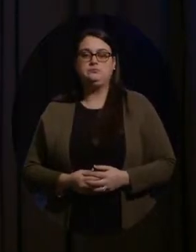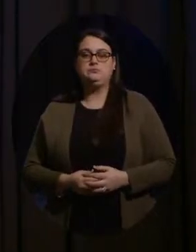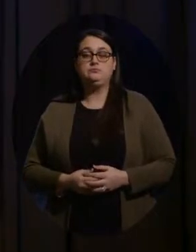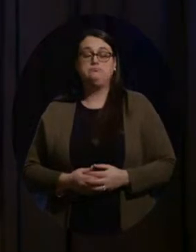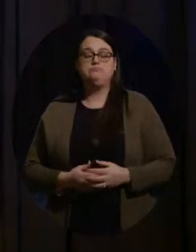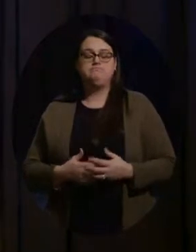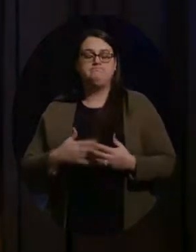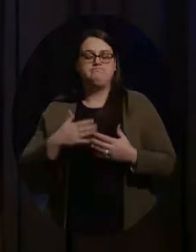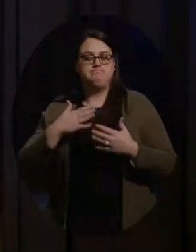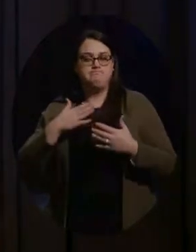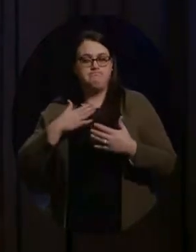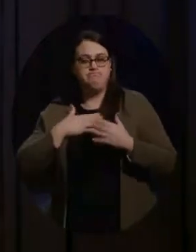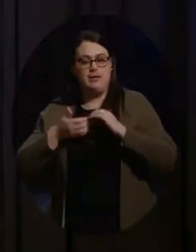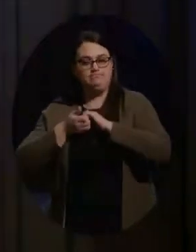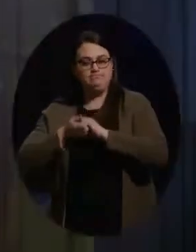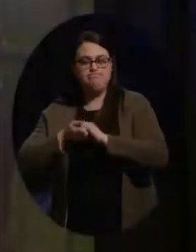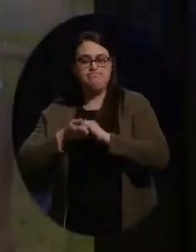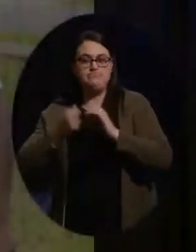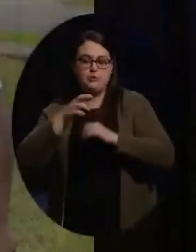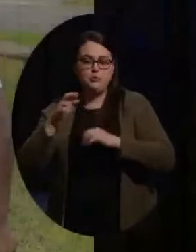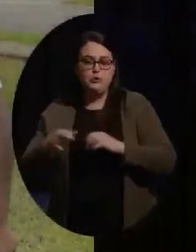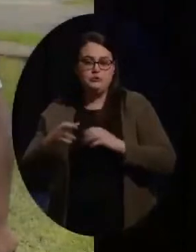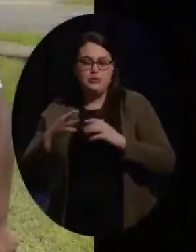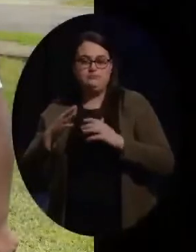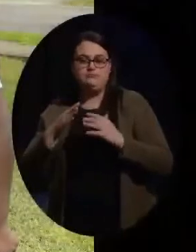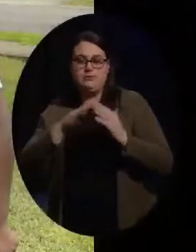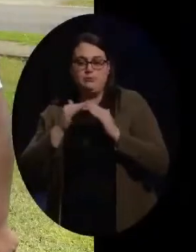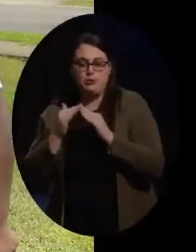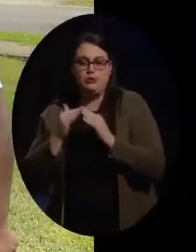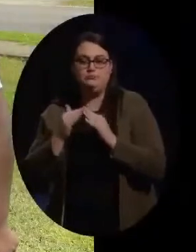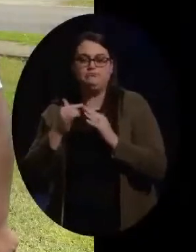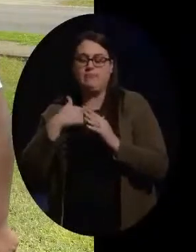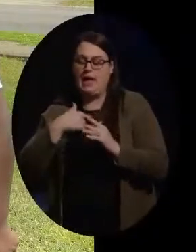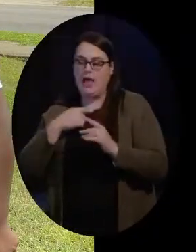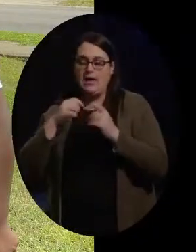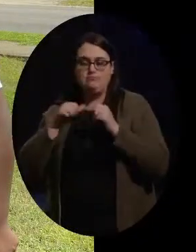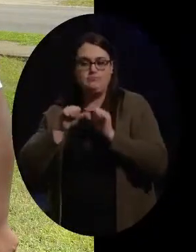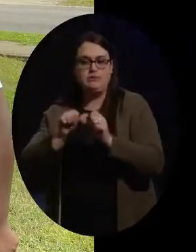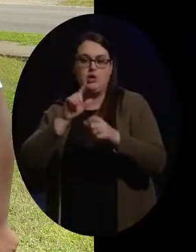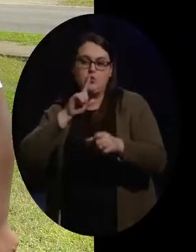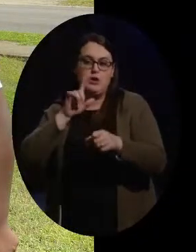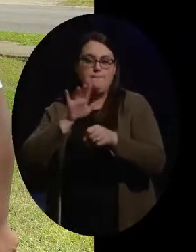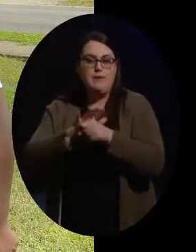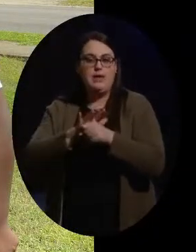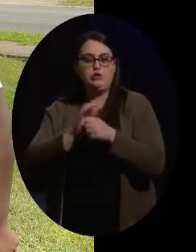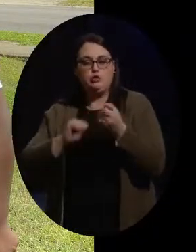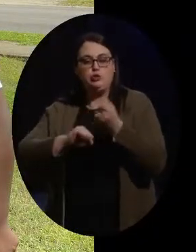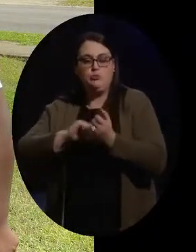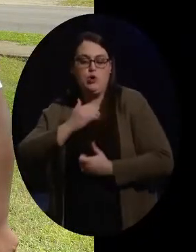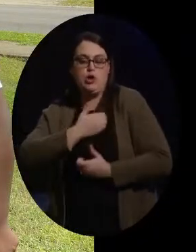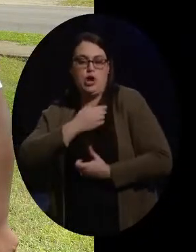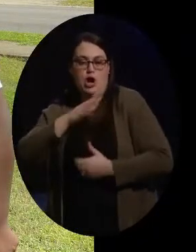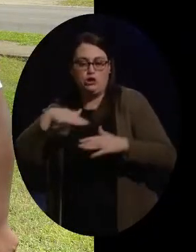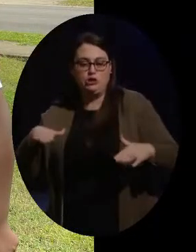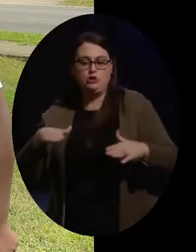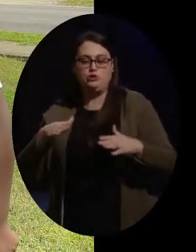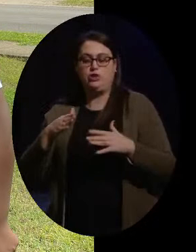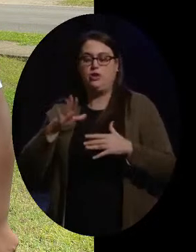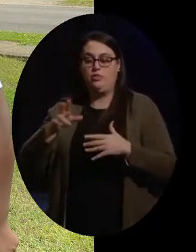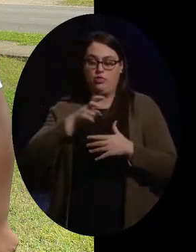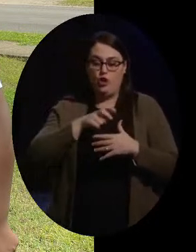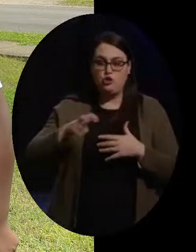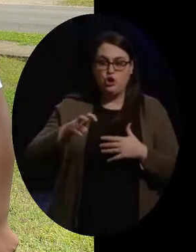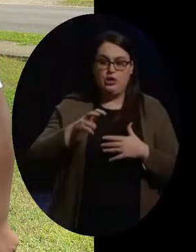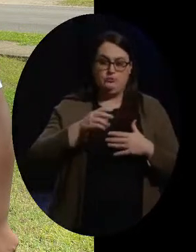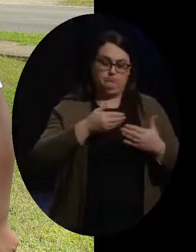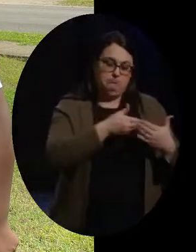My fellow Richmonders, I remain committed to supporting our kids throughout their journey from babies